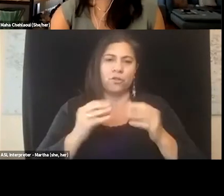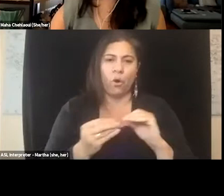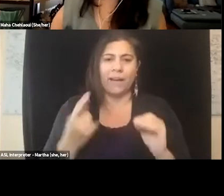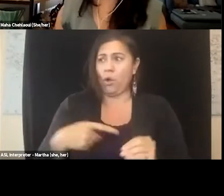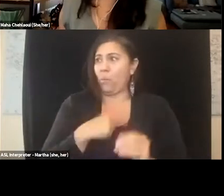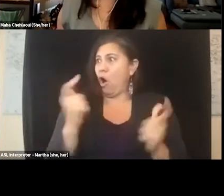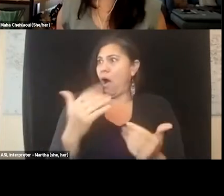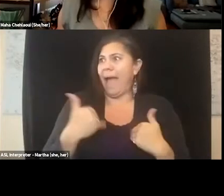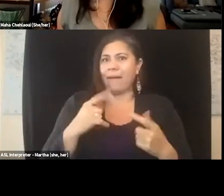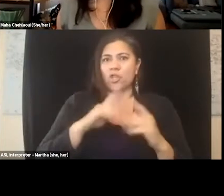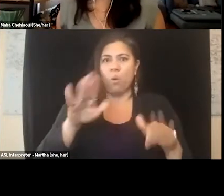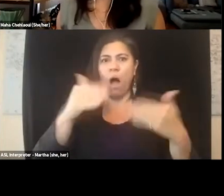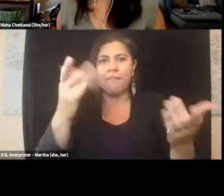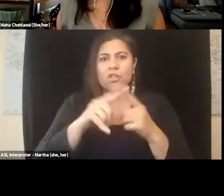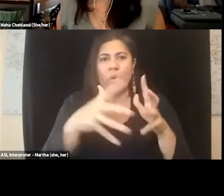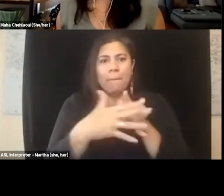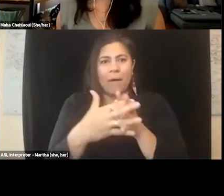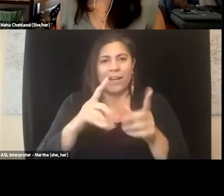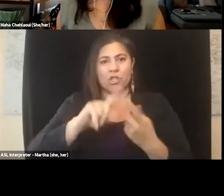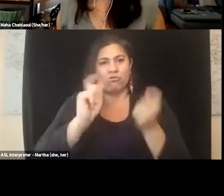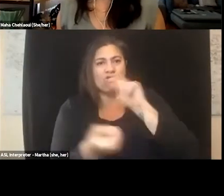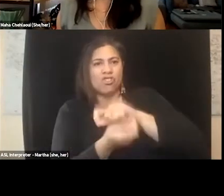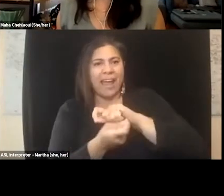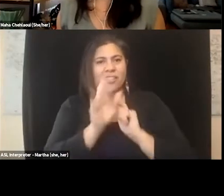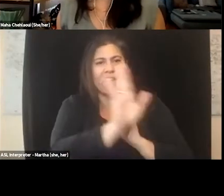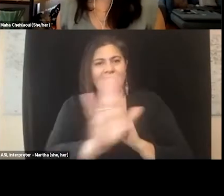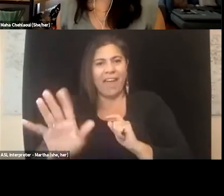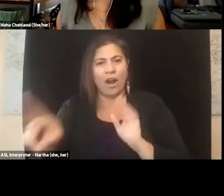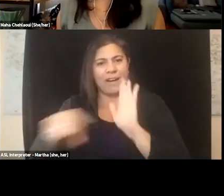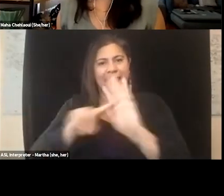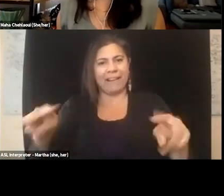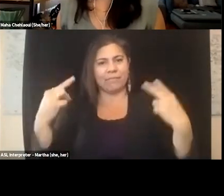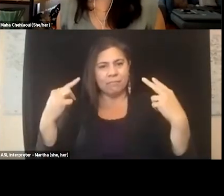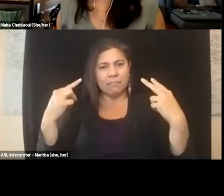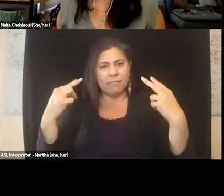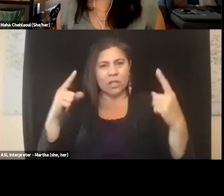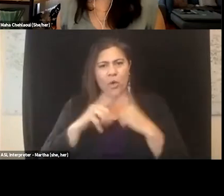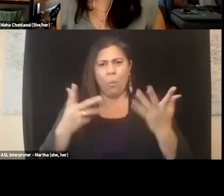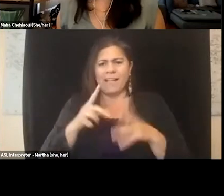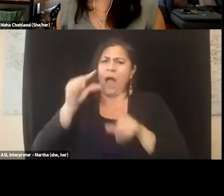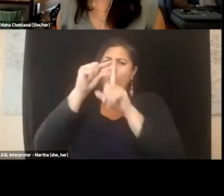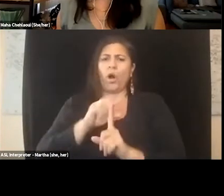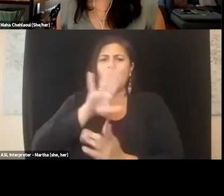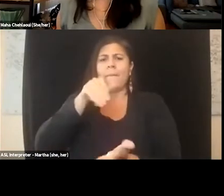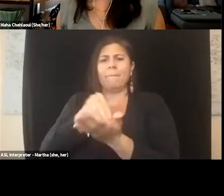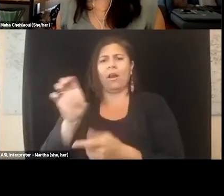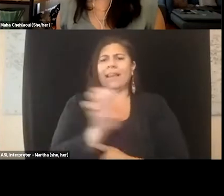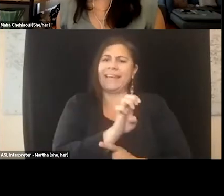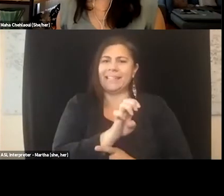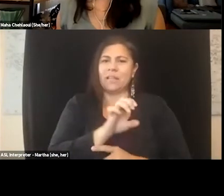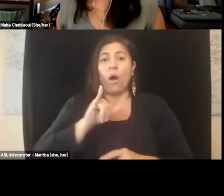to America to change this negative connotation to what the word Middle East is, to what Islam yes. is.